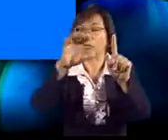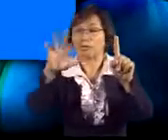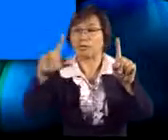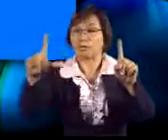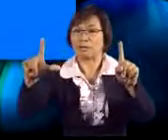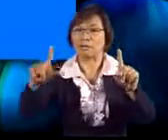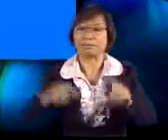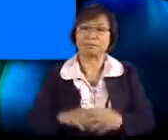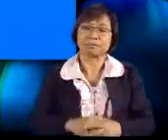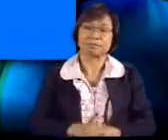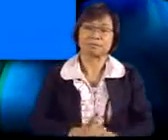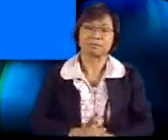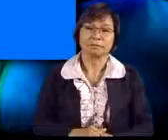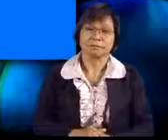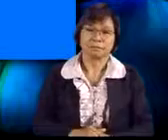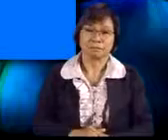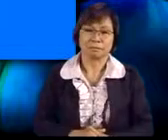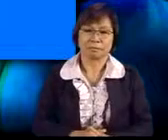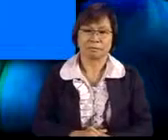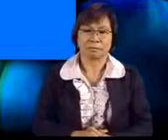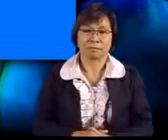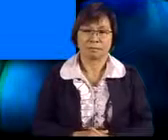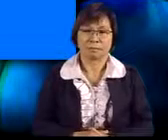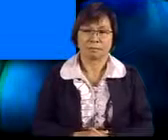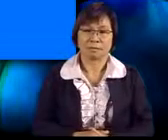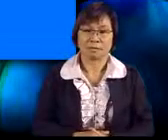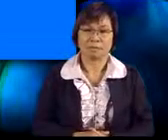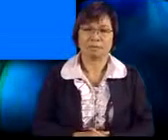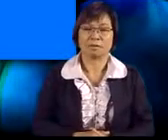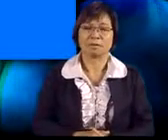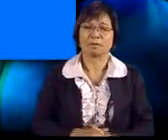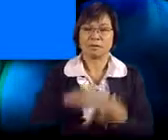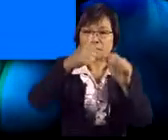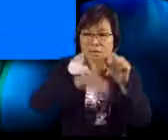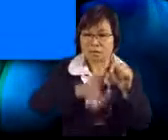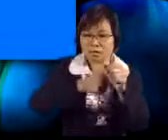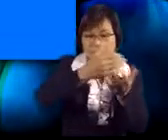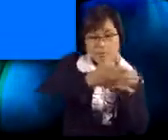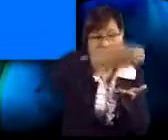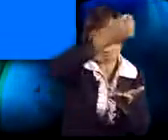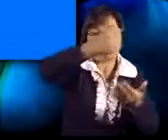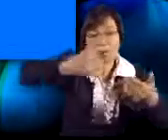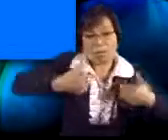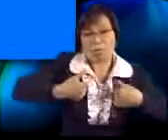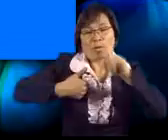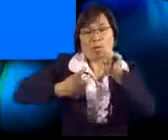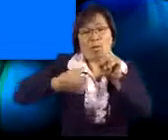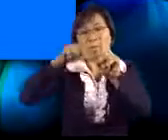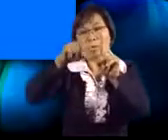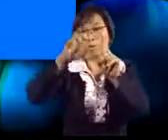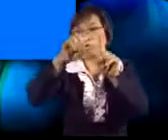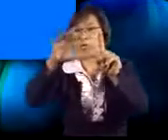1.05 liters. So, each bottle will consist with